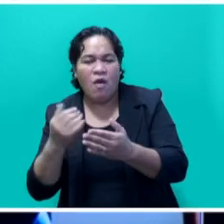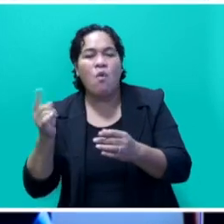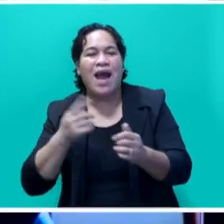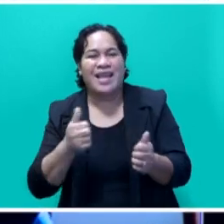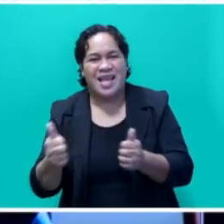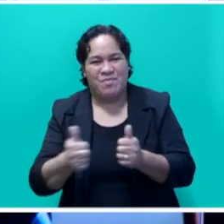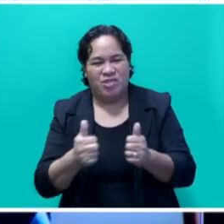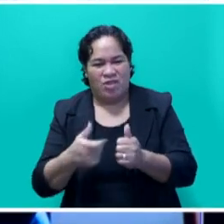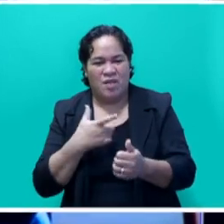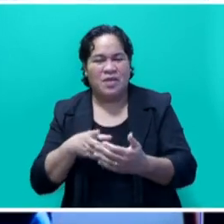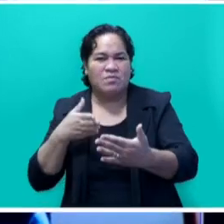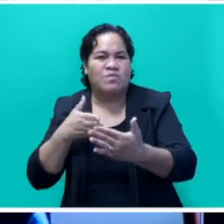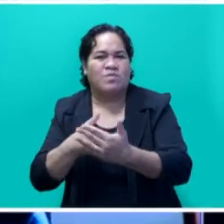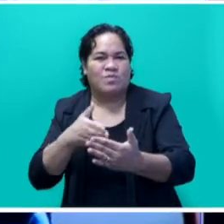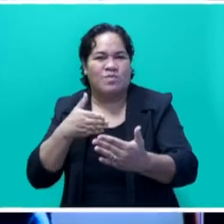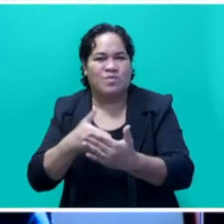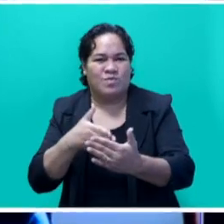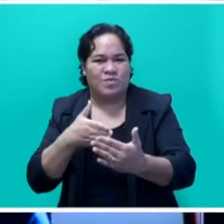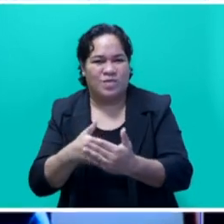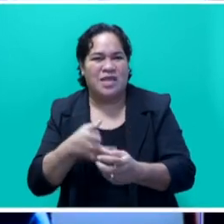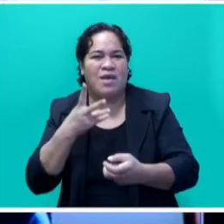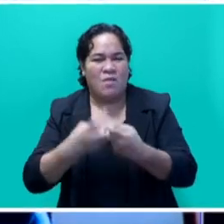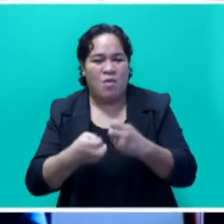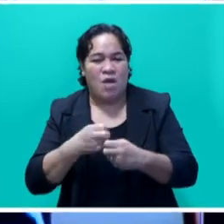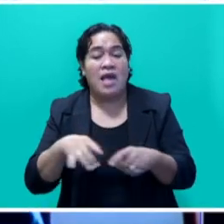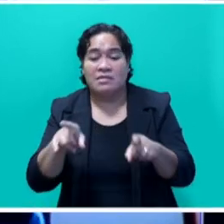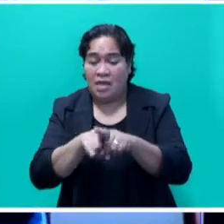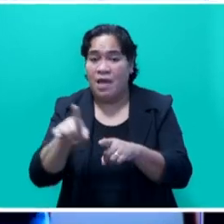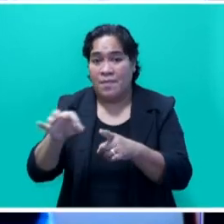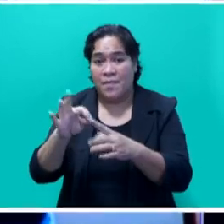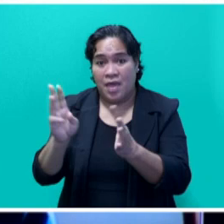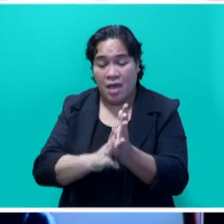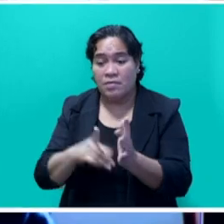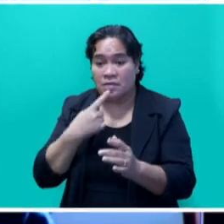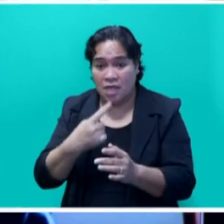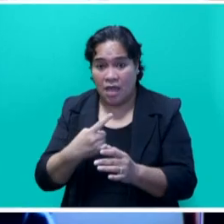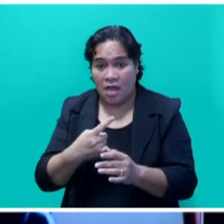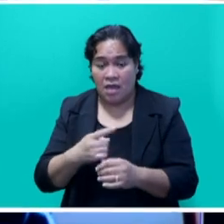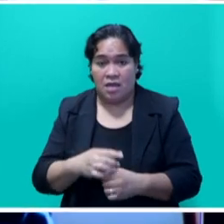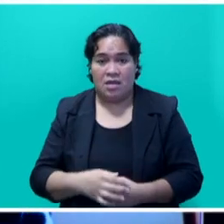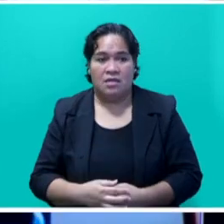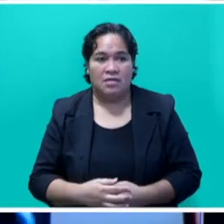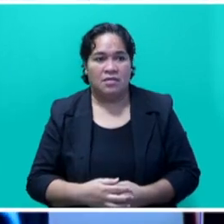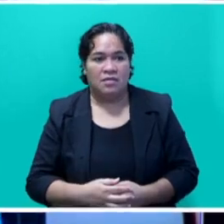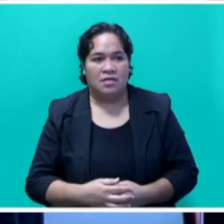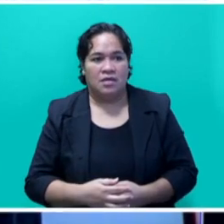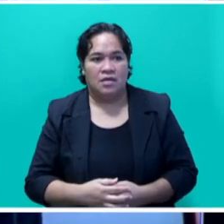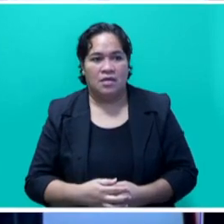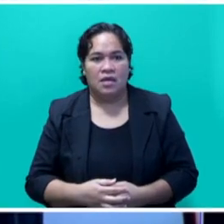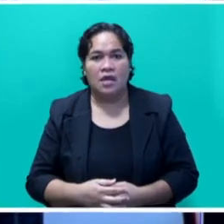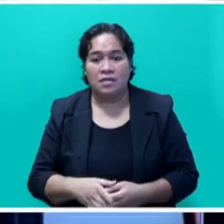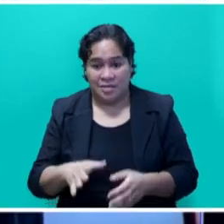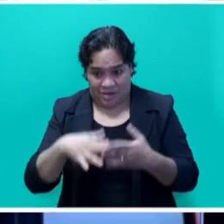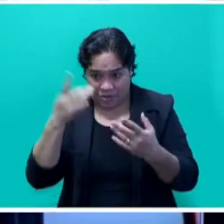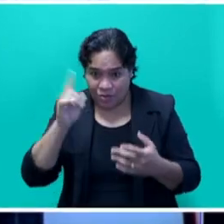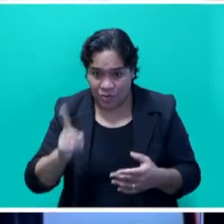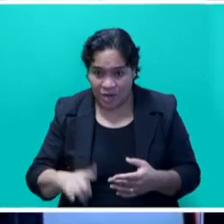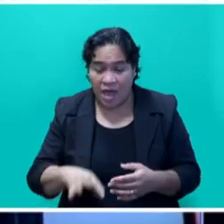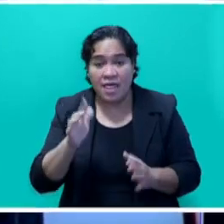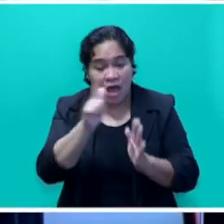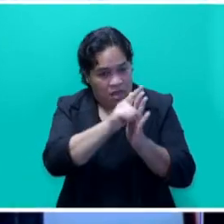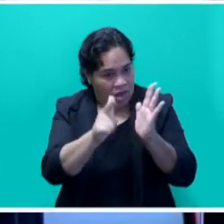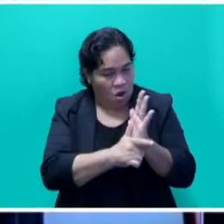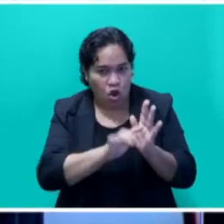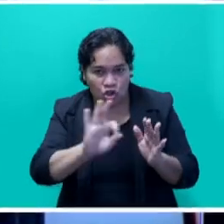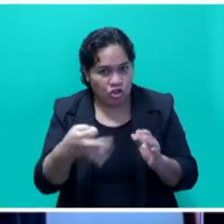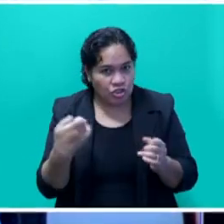blockage for which, as the Honorable Prime Minister highlighted, and nobody picked up this point. Up till today, the law still has not